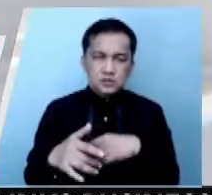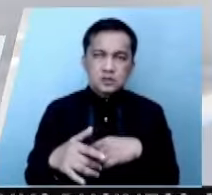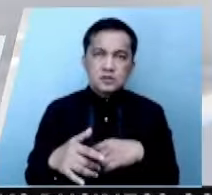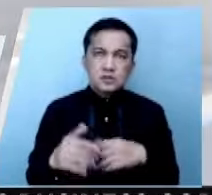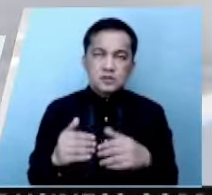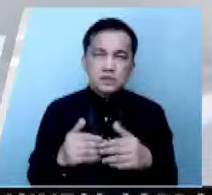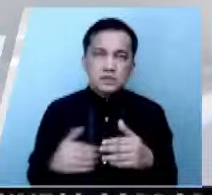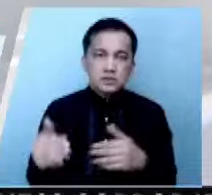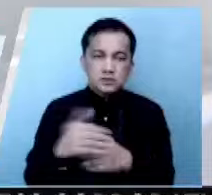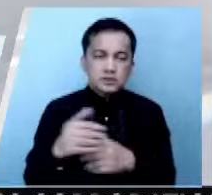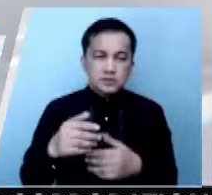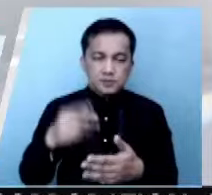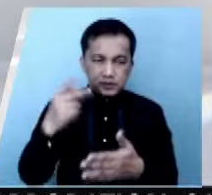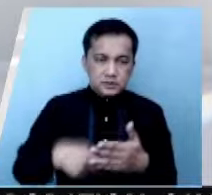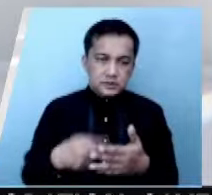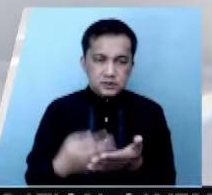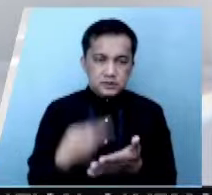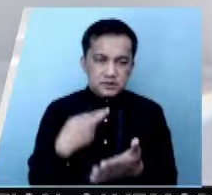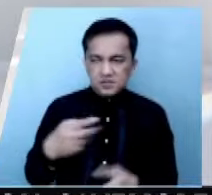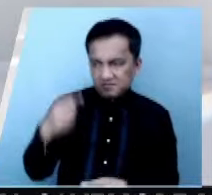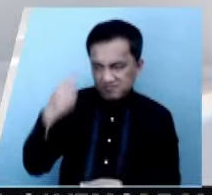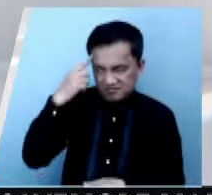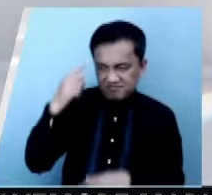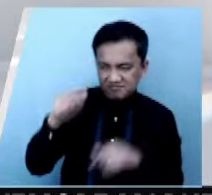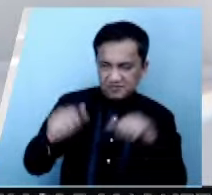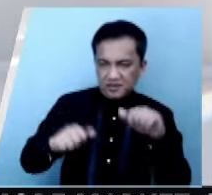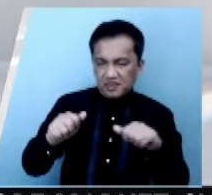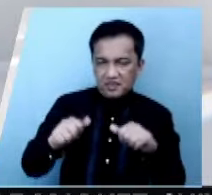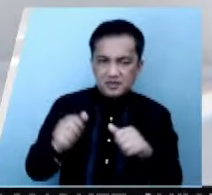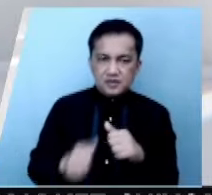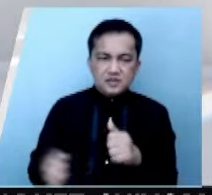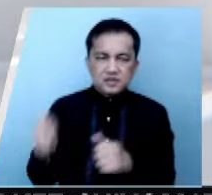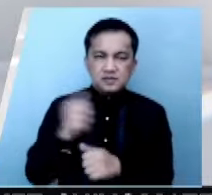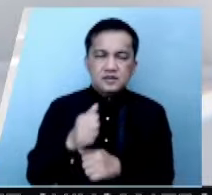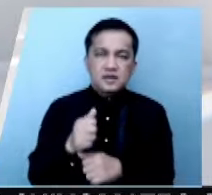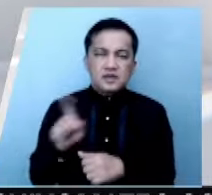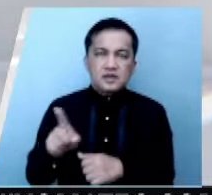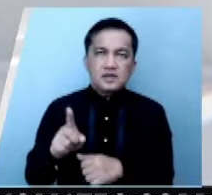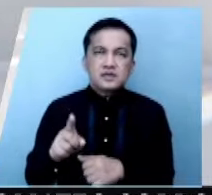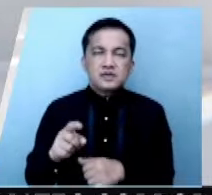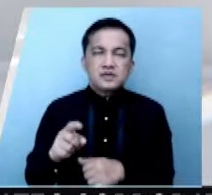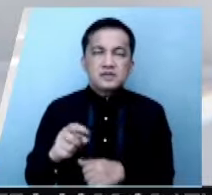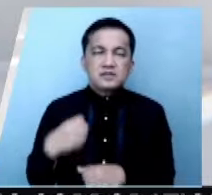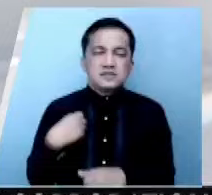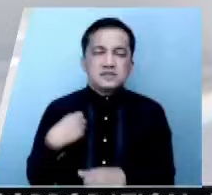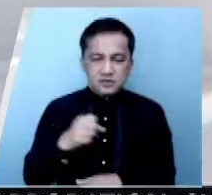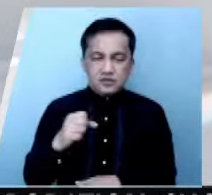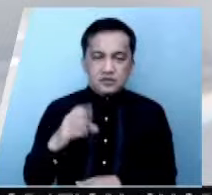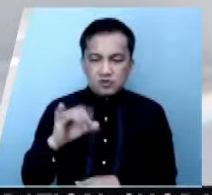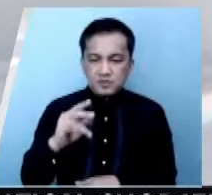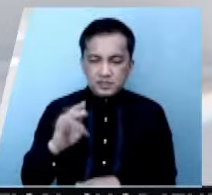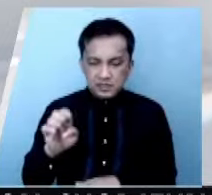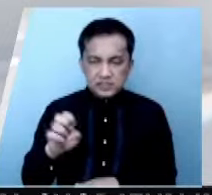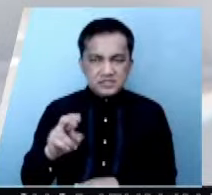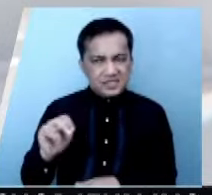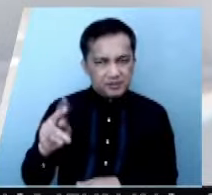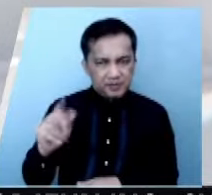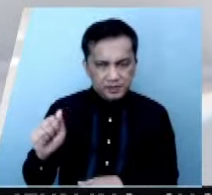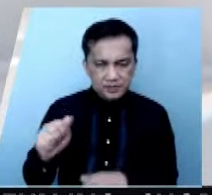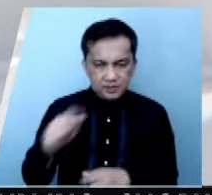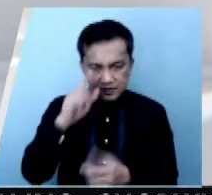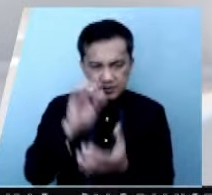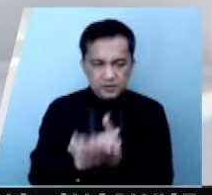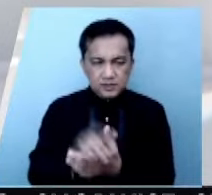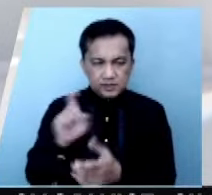bigas. Pero dudo ang chairperson ng Senate Committee on Agriculture and Food sa NFA. Paniwala niya ang dapat agad